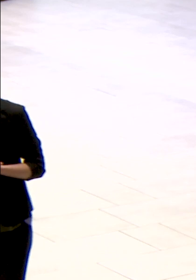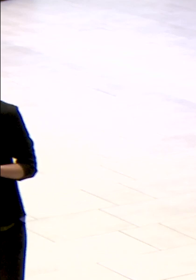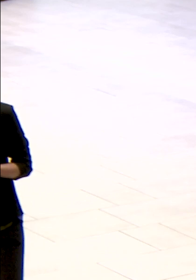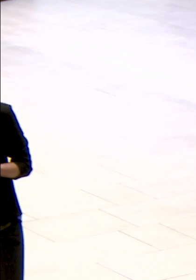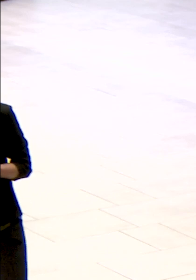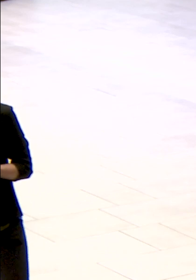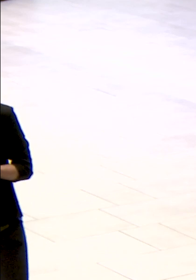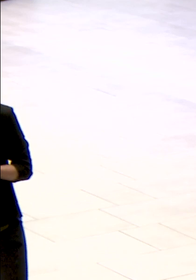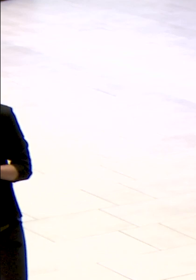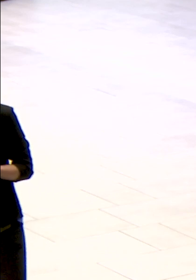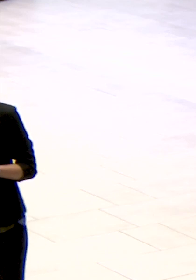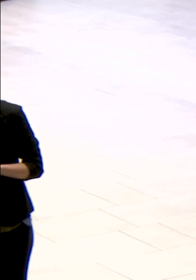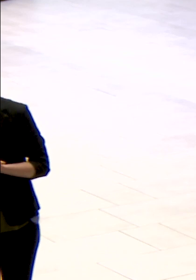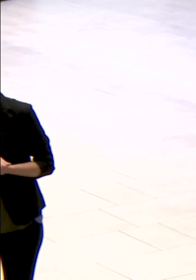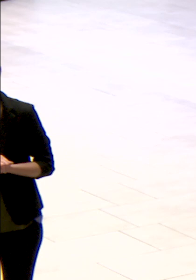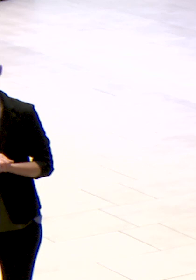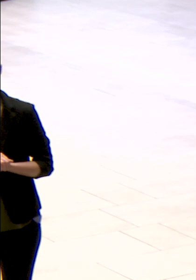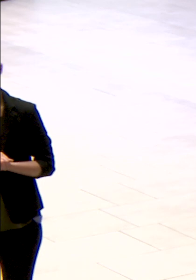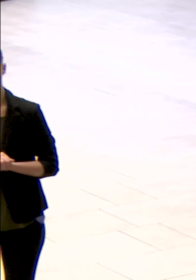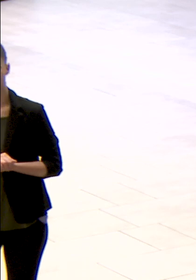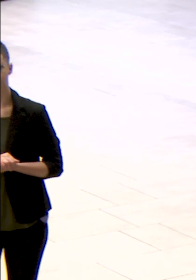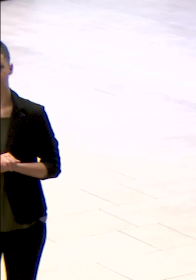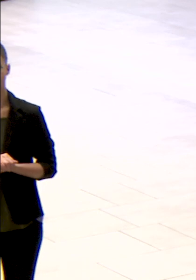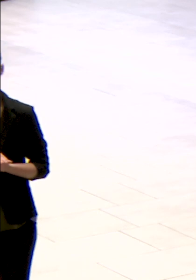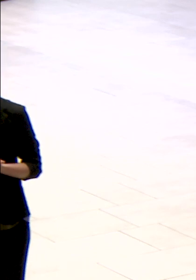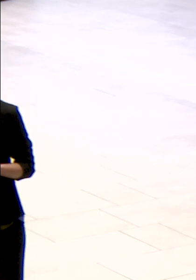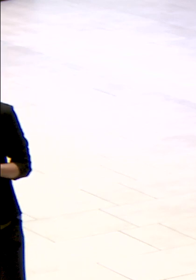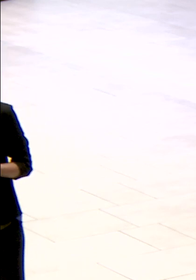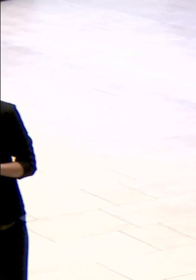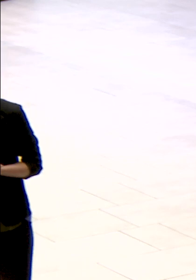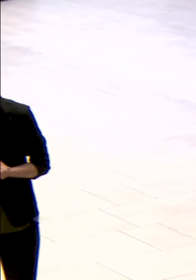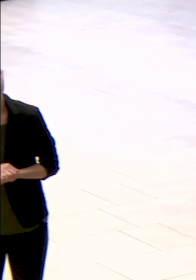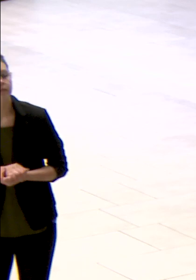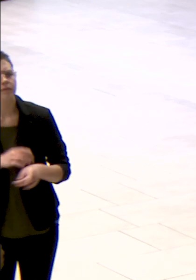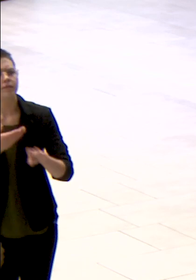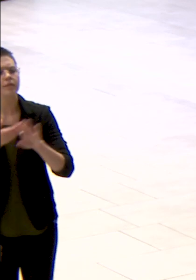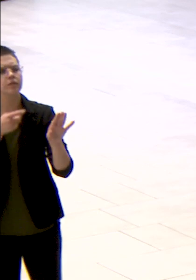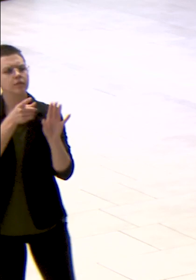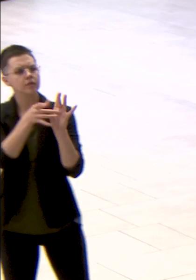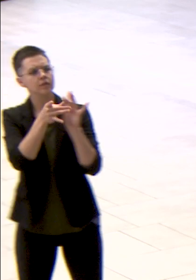Thank you. Thank you. So a little earlier you made a comment that